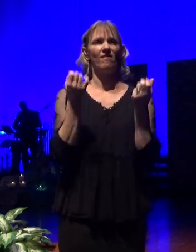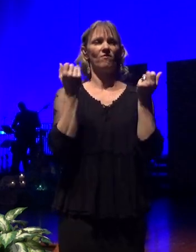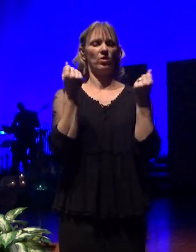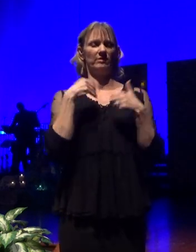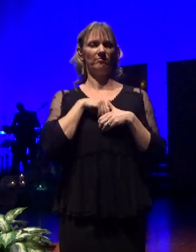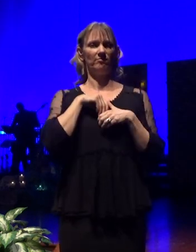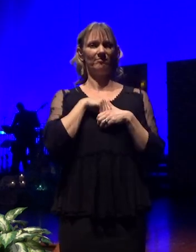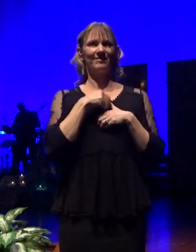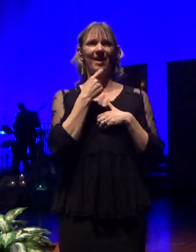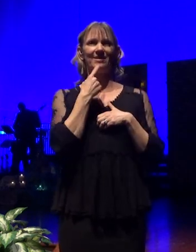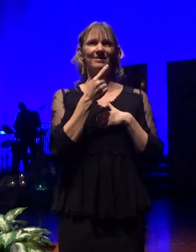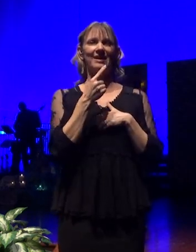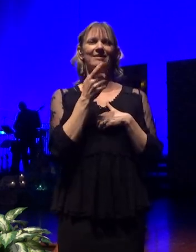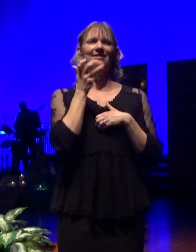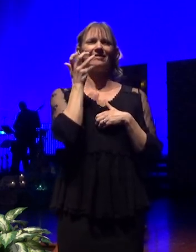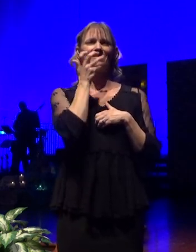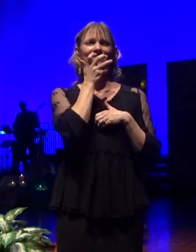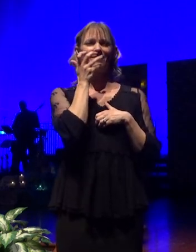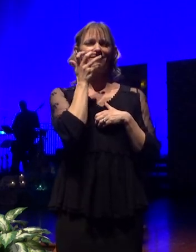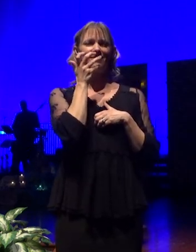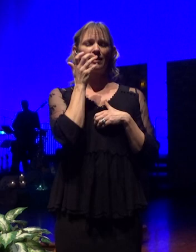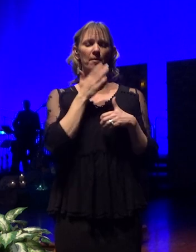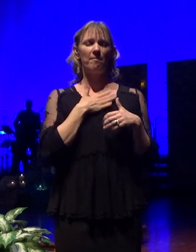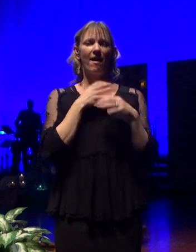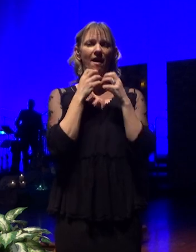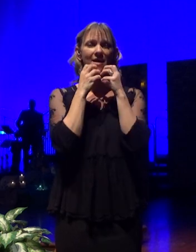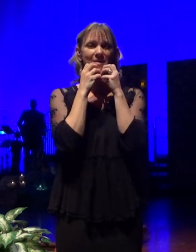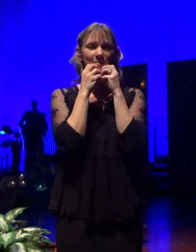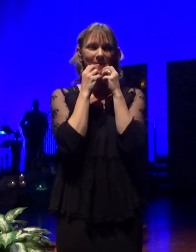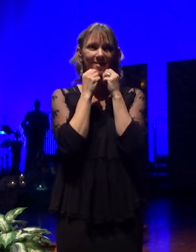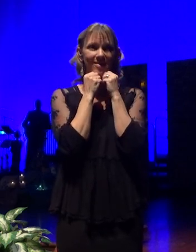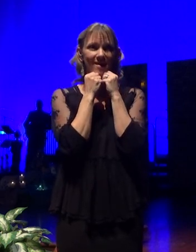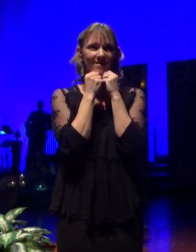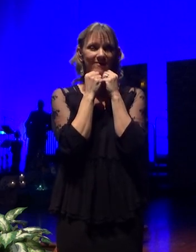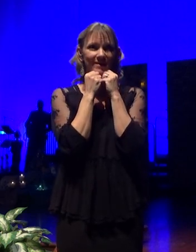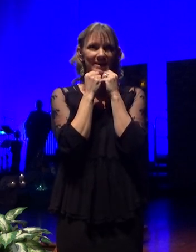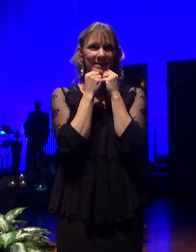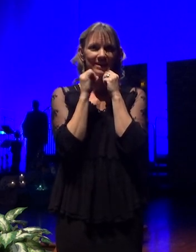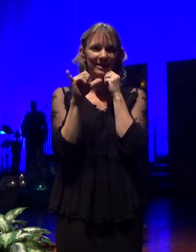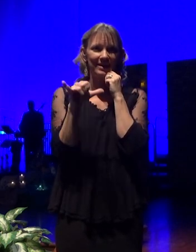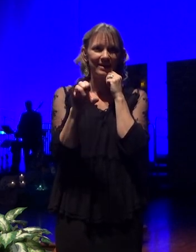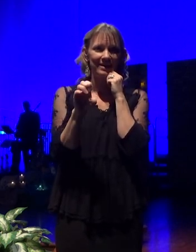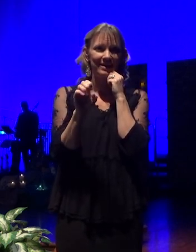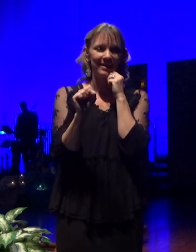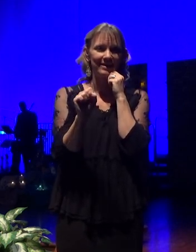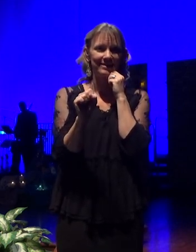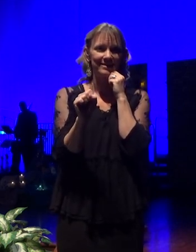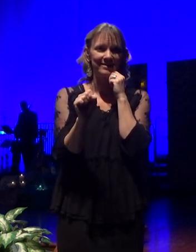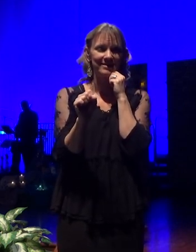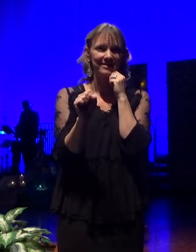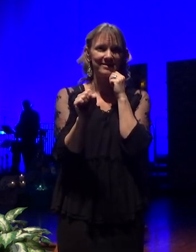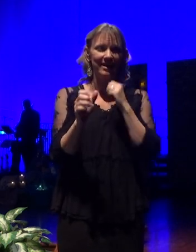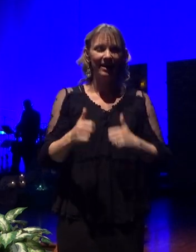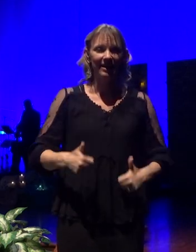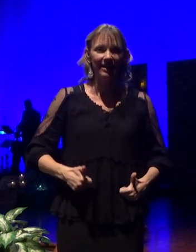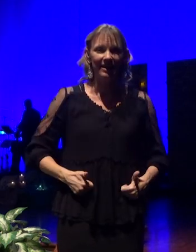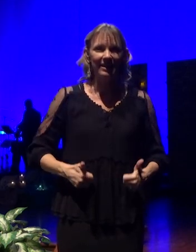says, oh, my beloved one, yes, live